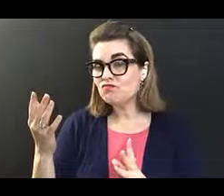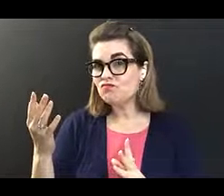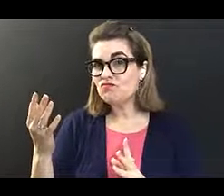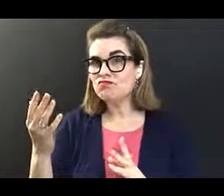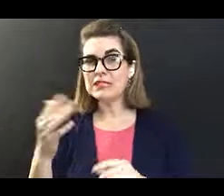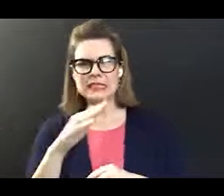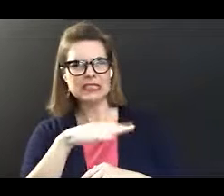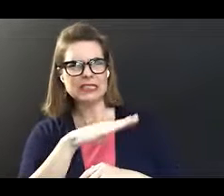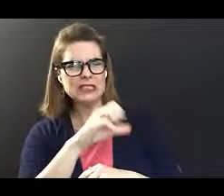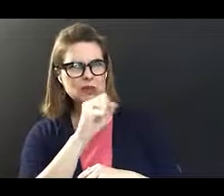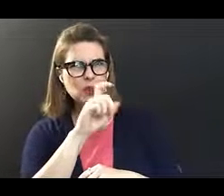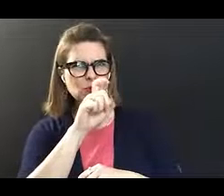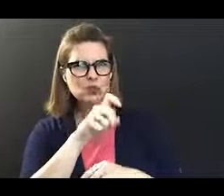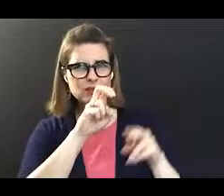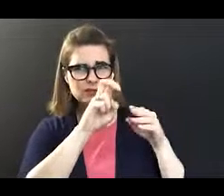can we go into